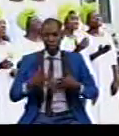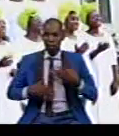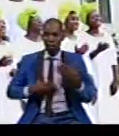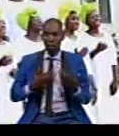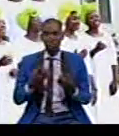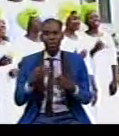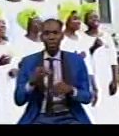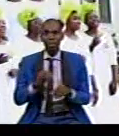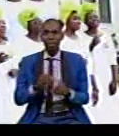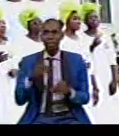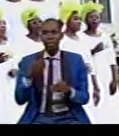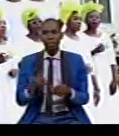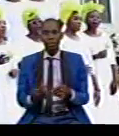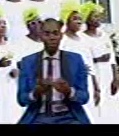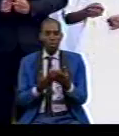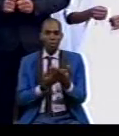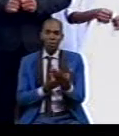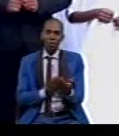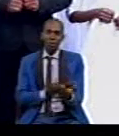from verse